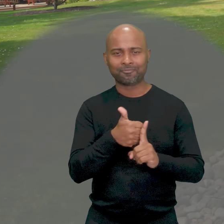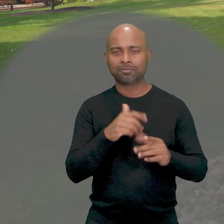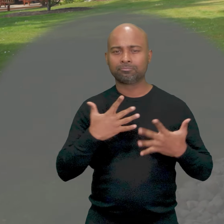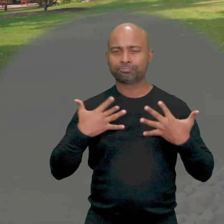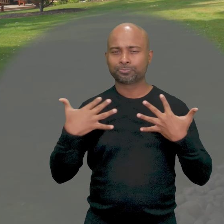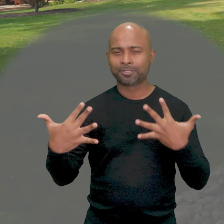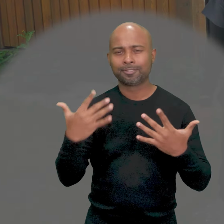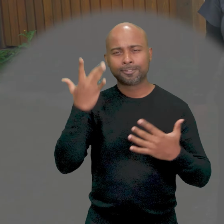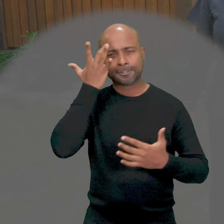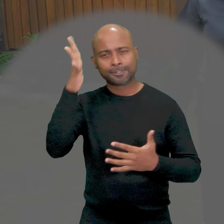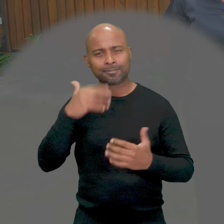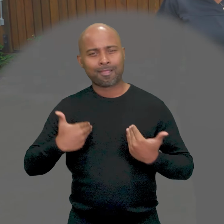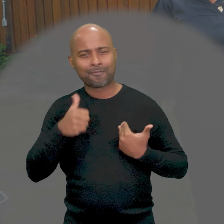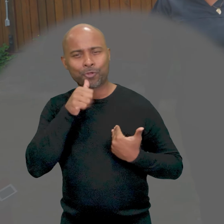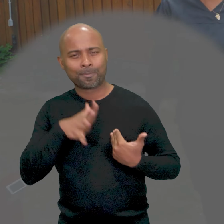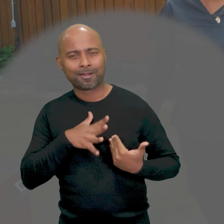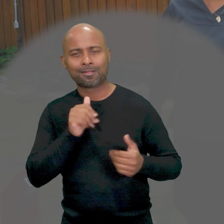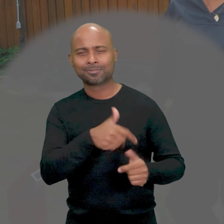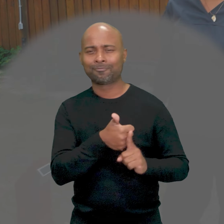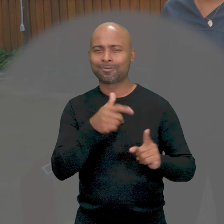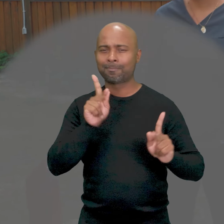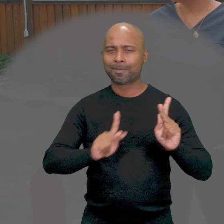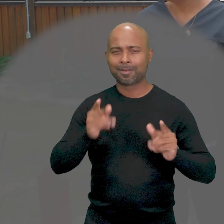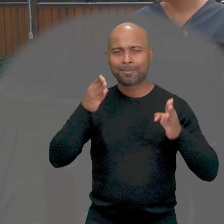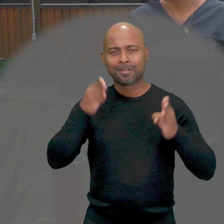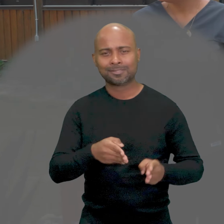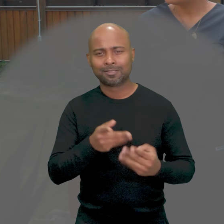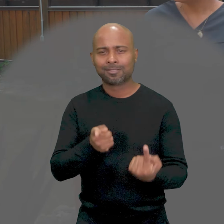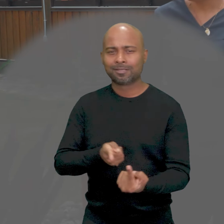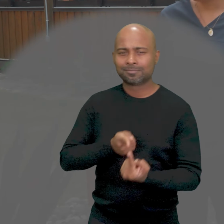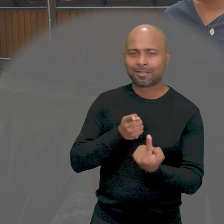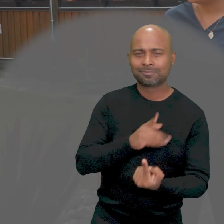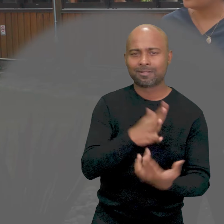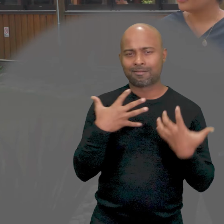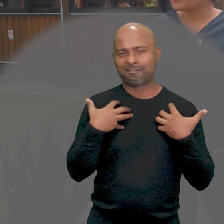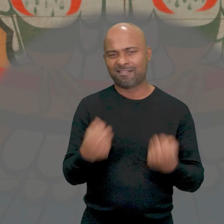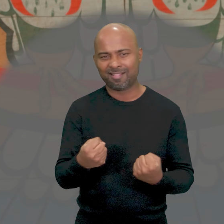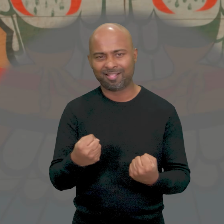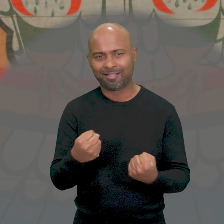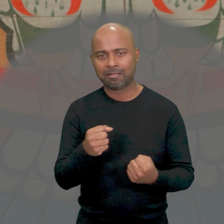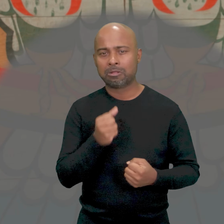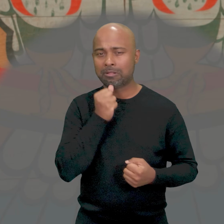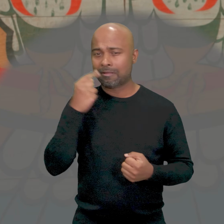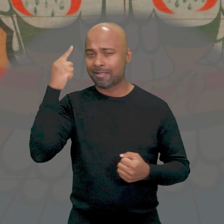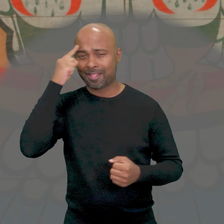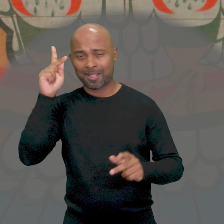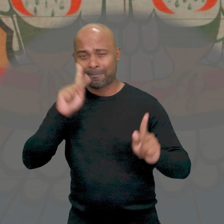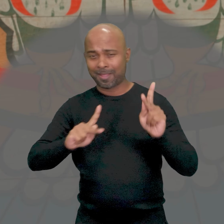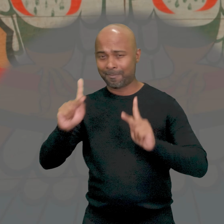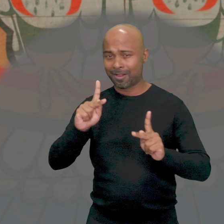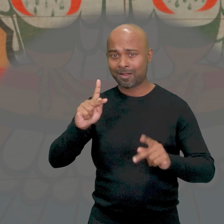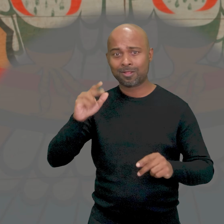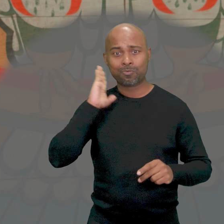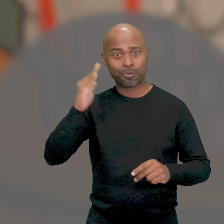really vibrant, intelligent young woman. She's a people person, so she struggles quite significantly with her health, but I don't think that people